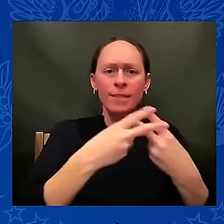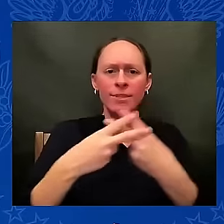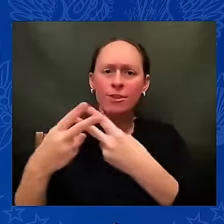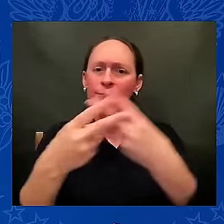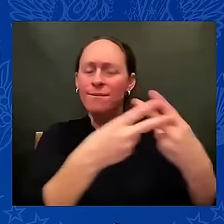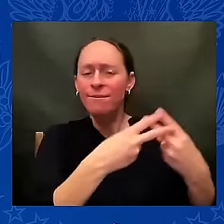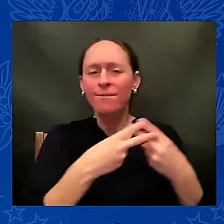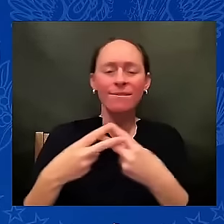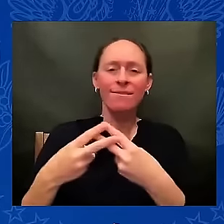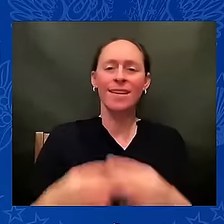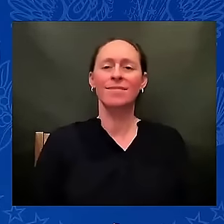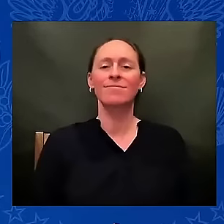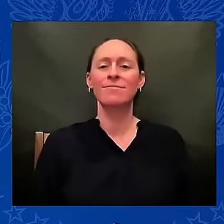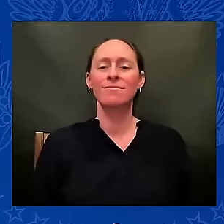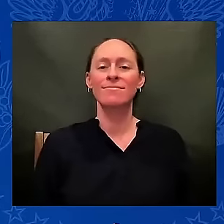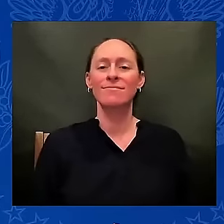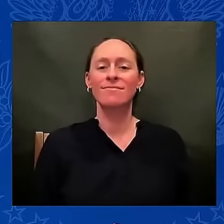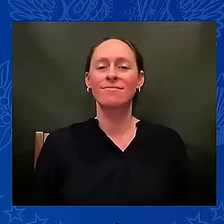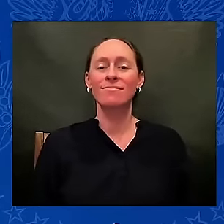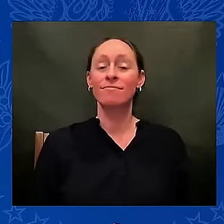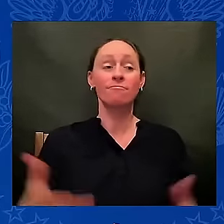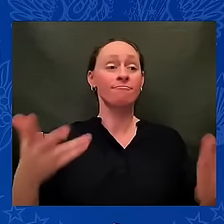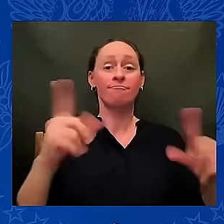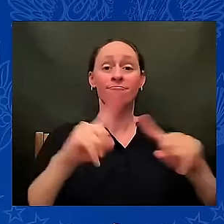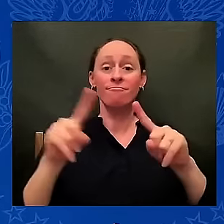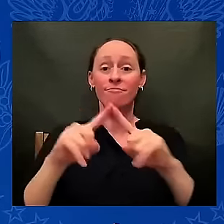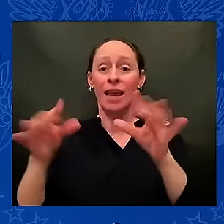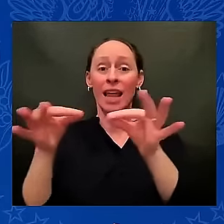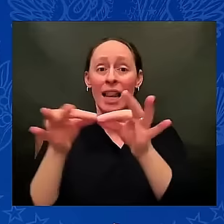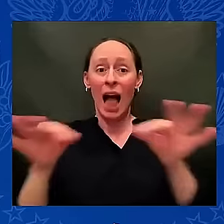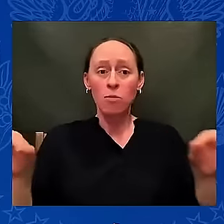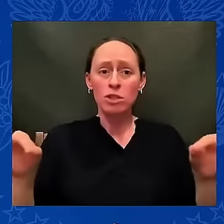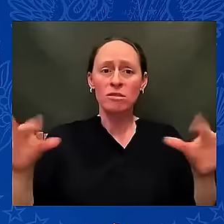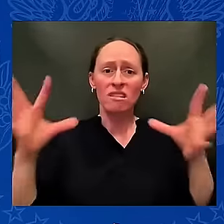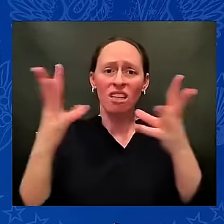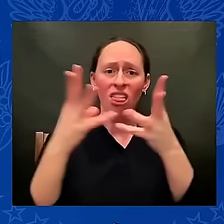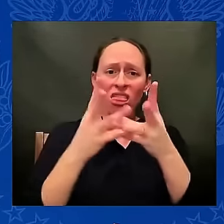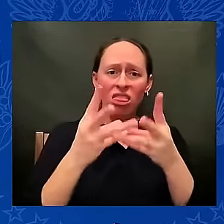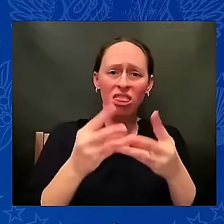was proud to defend the Indian Child Welfare Act.